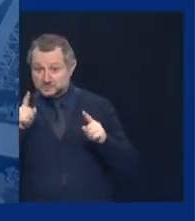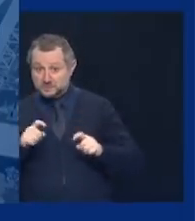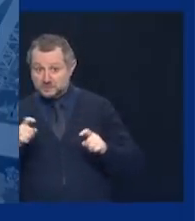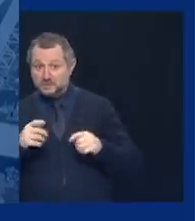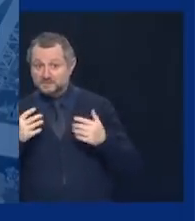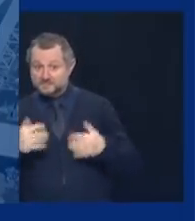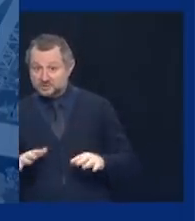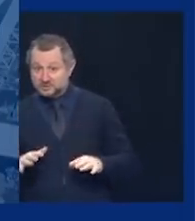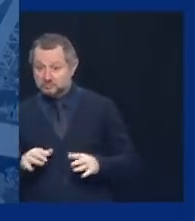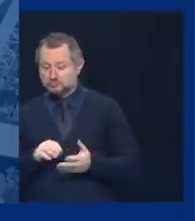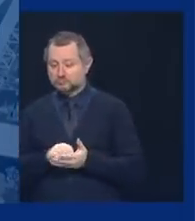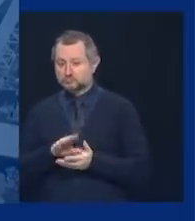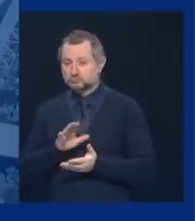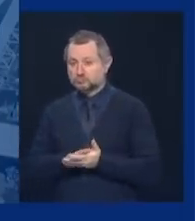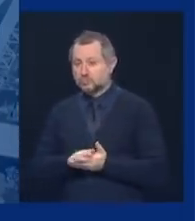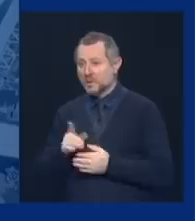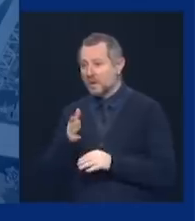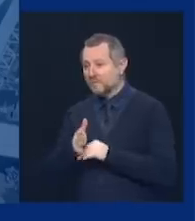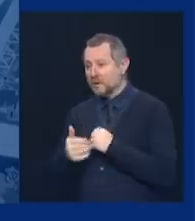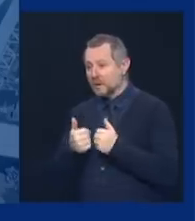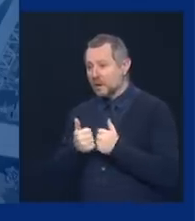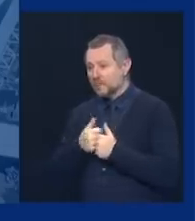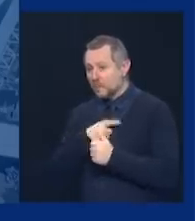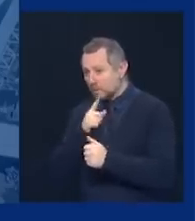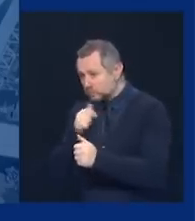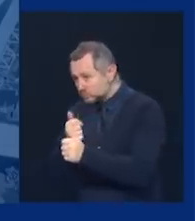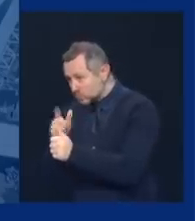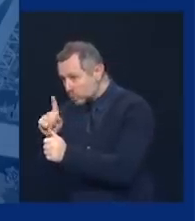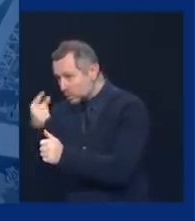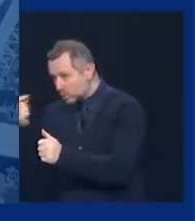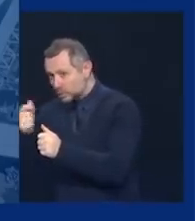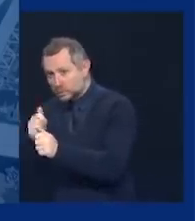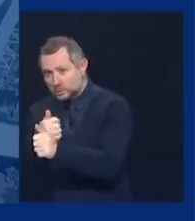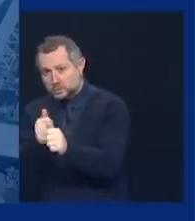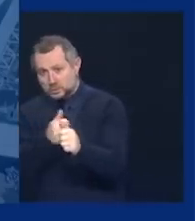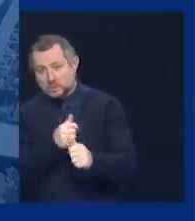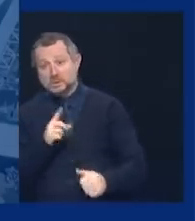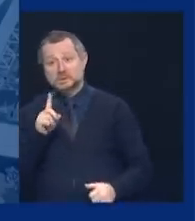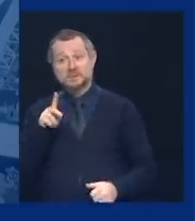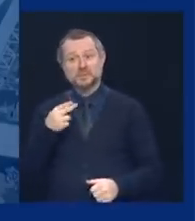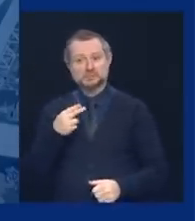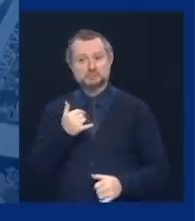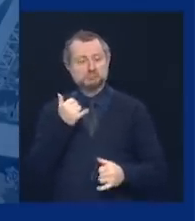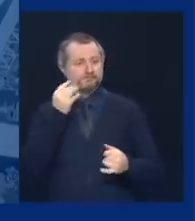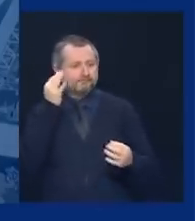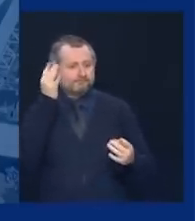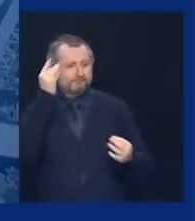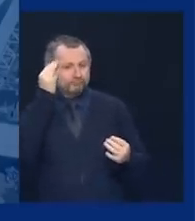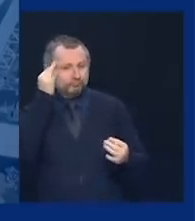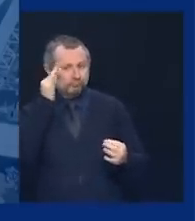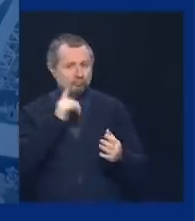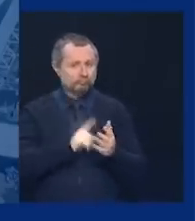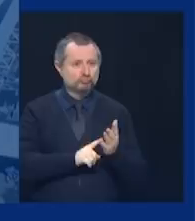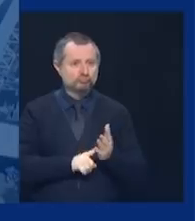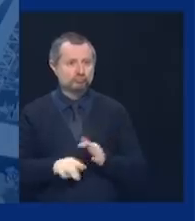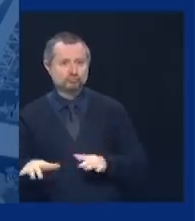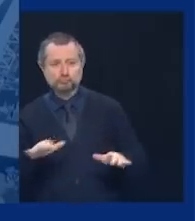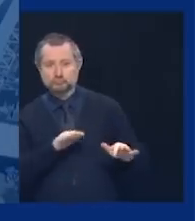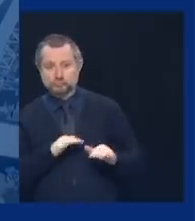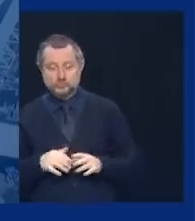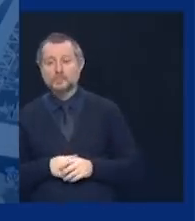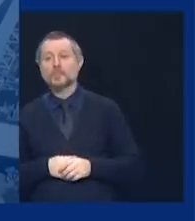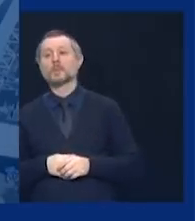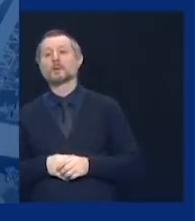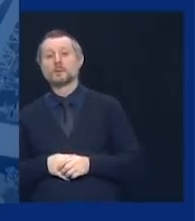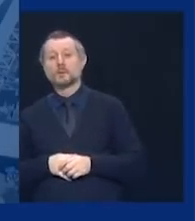trace after the game? That's what the Department of Health has been working on. The